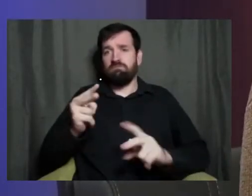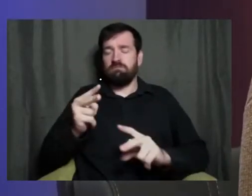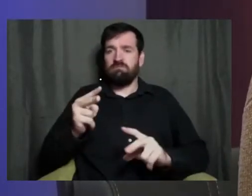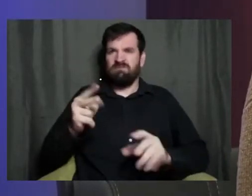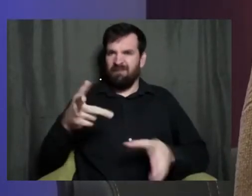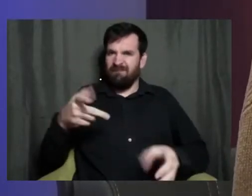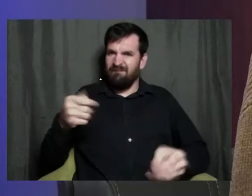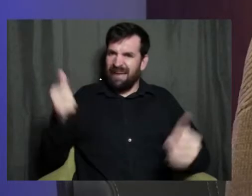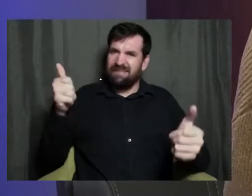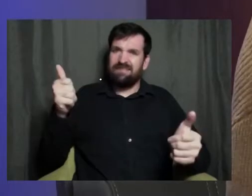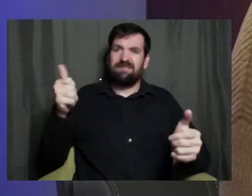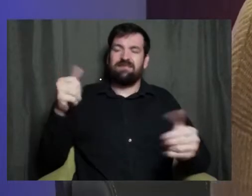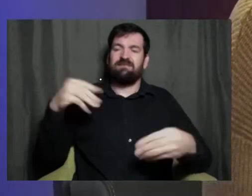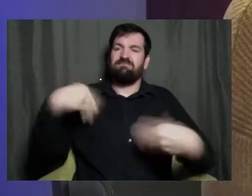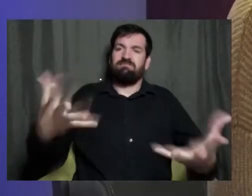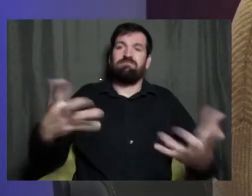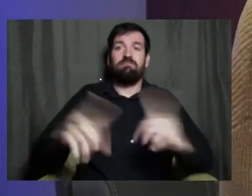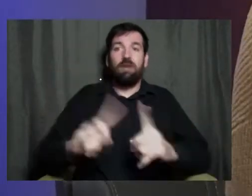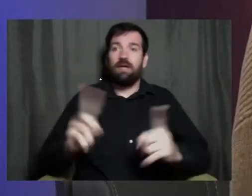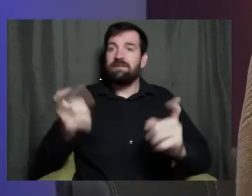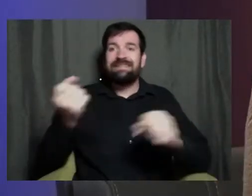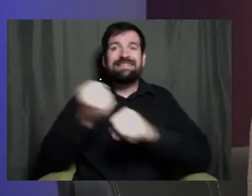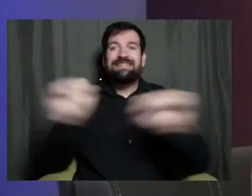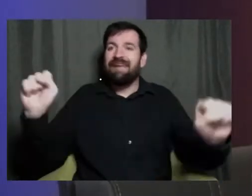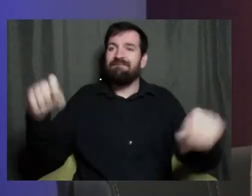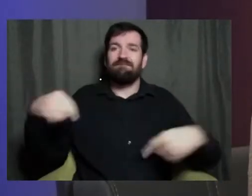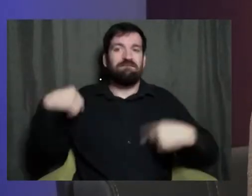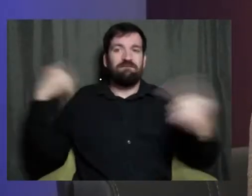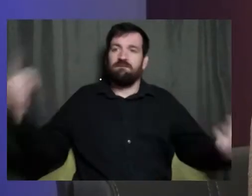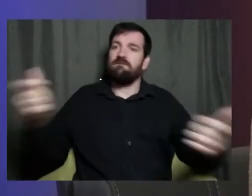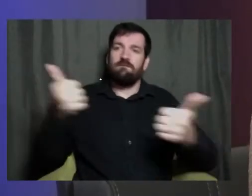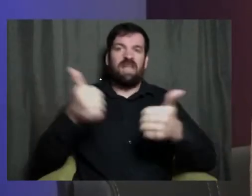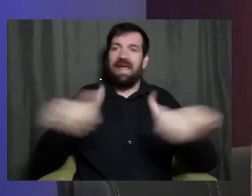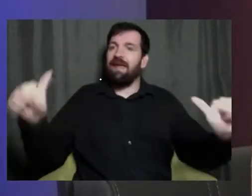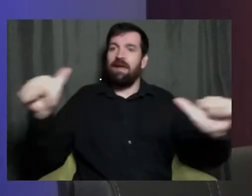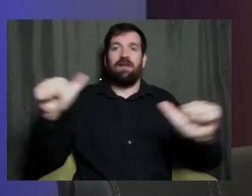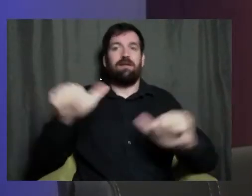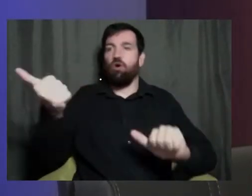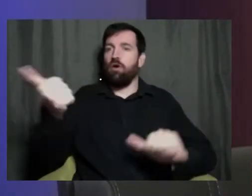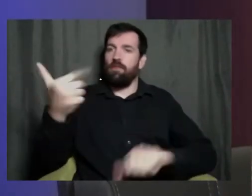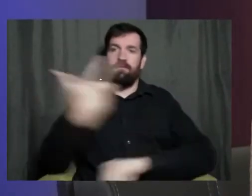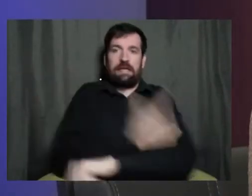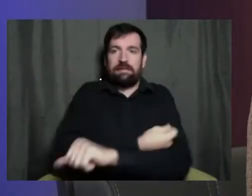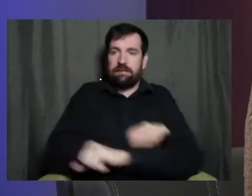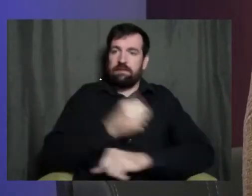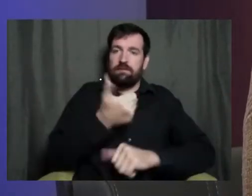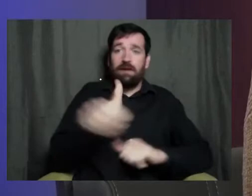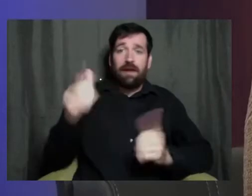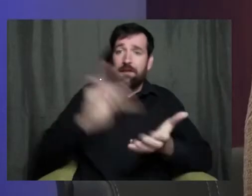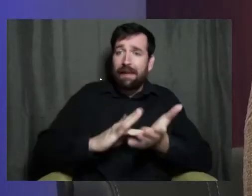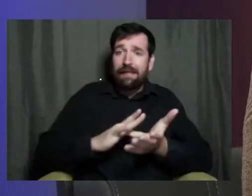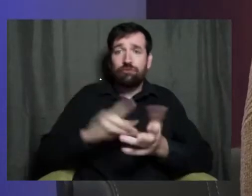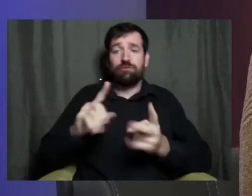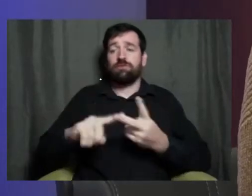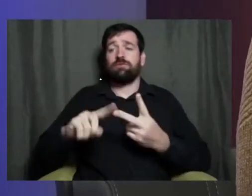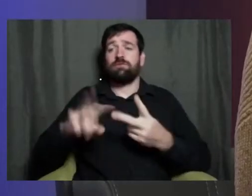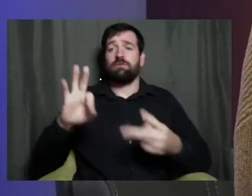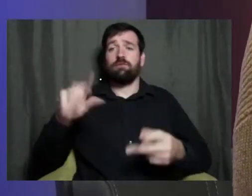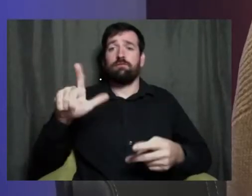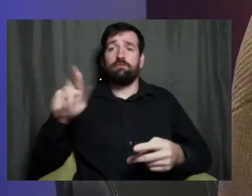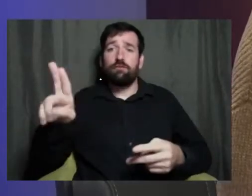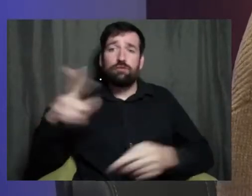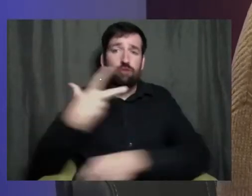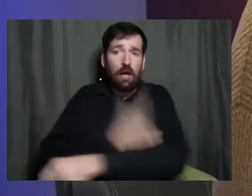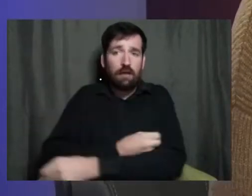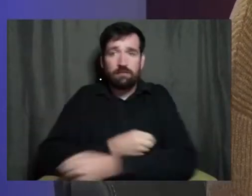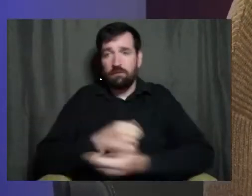safe, just as safe as any other vaccine that we take or any flu shot or any medication we take. This is just as safe. There's also the idea